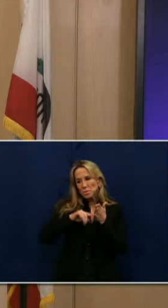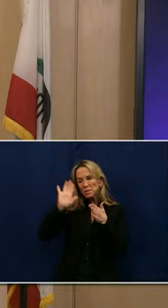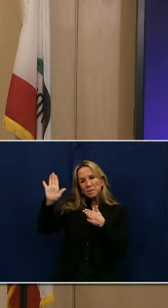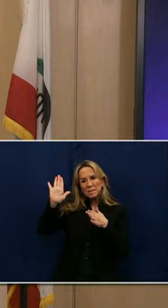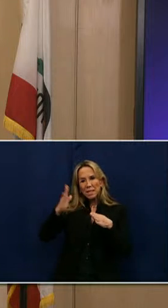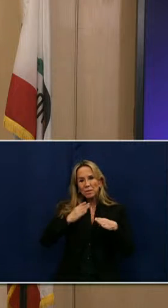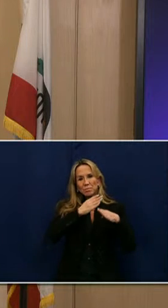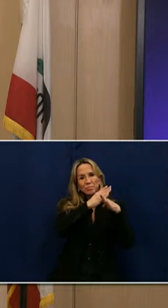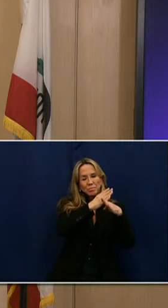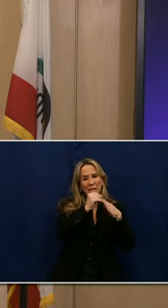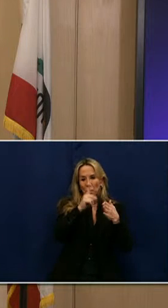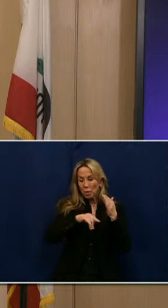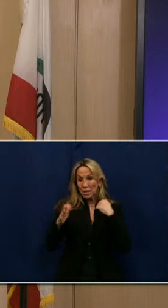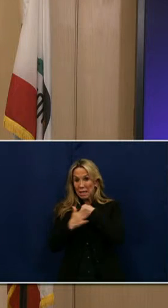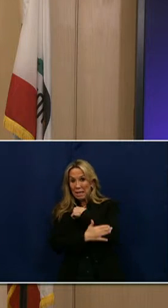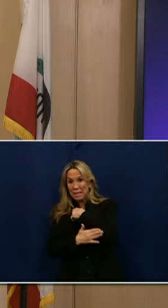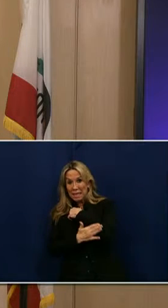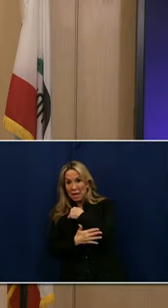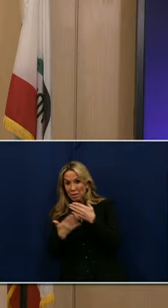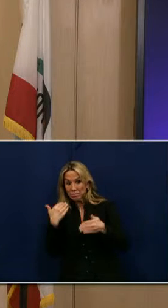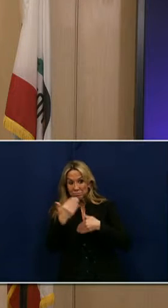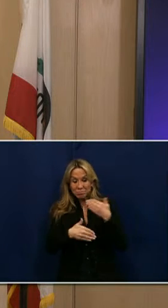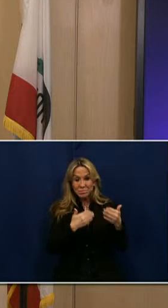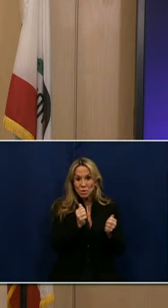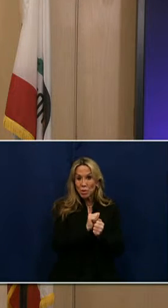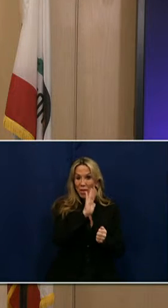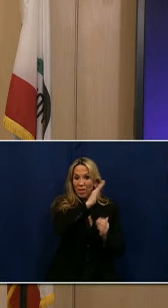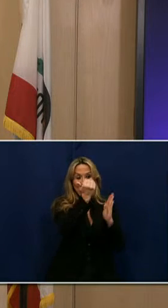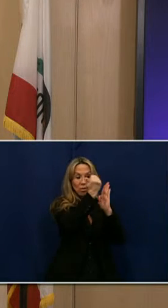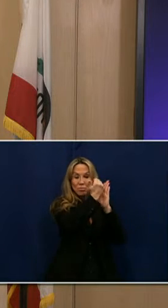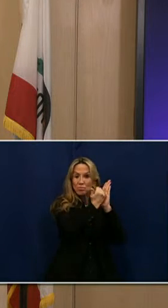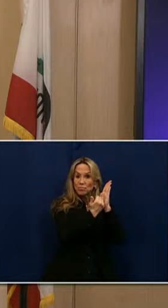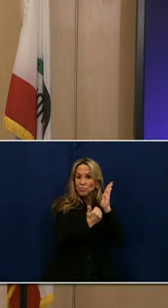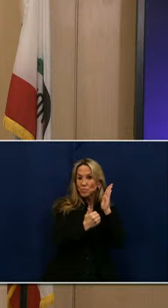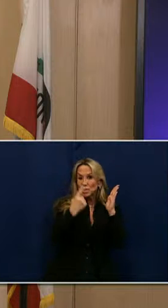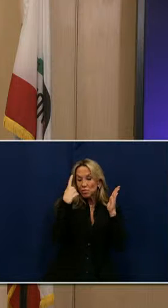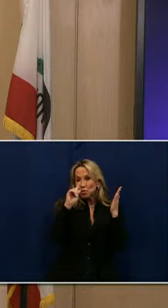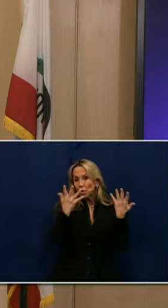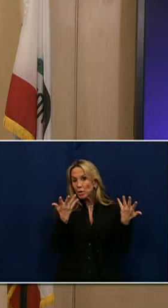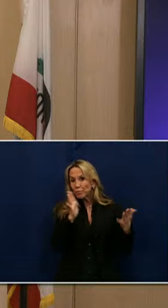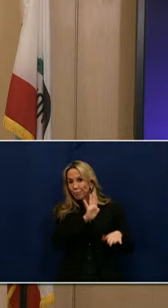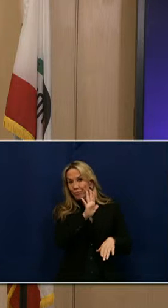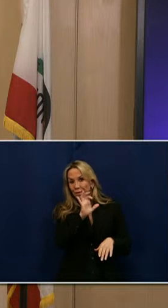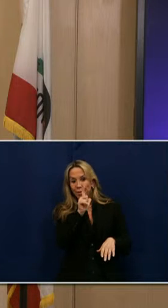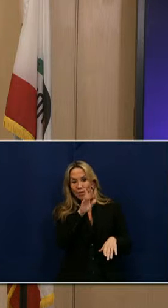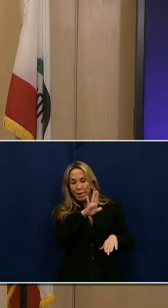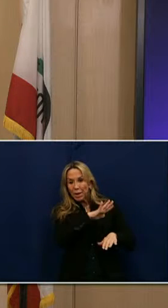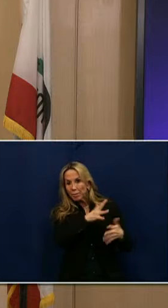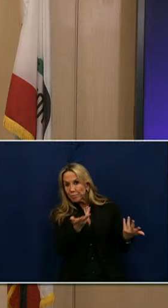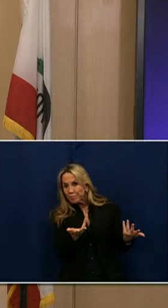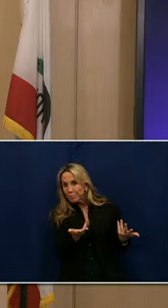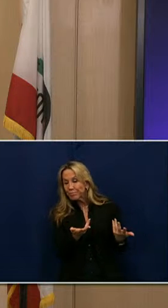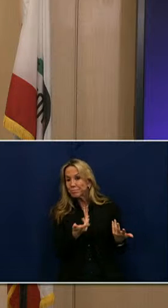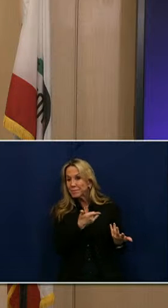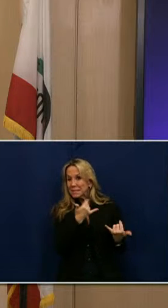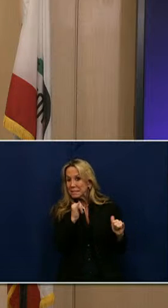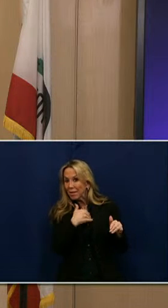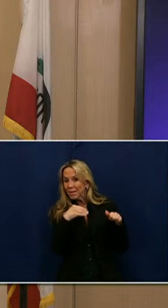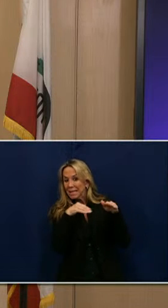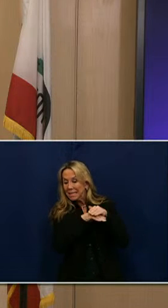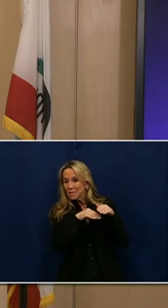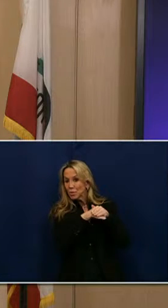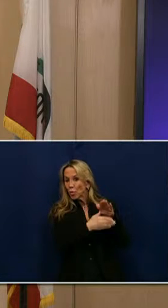and the county's stance on how to move forward with guidelines regarding strip clubs? As we have observed, there may still be some